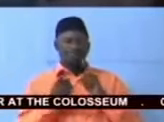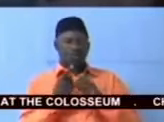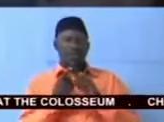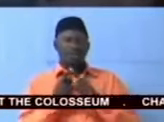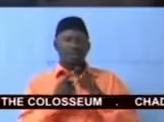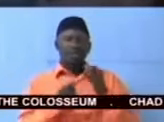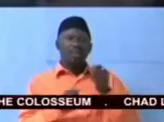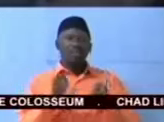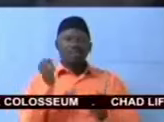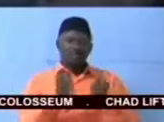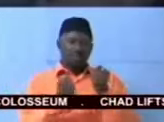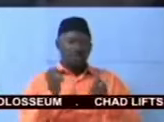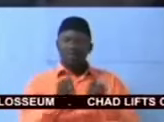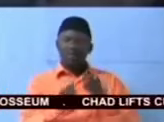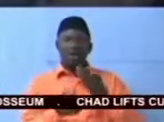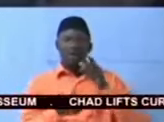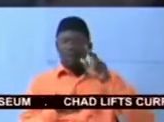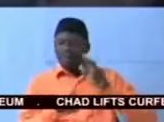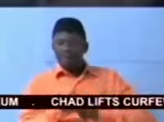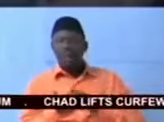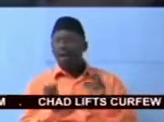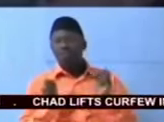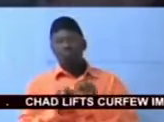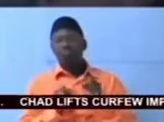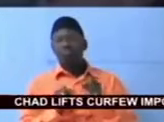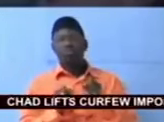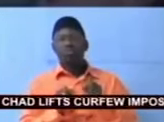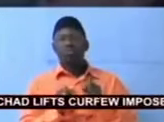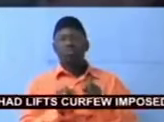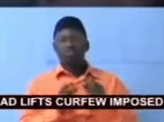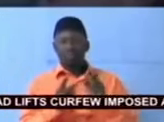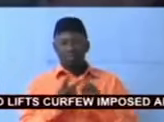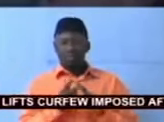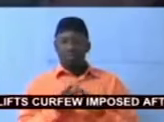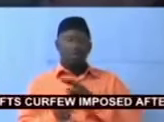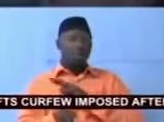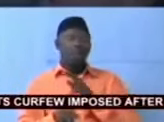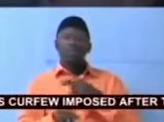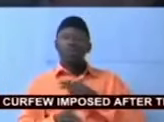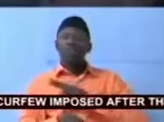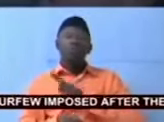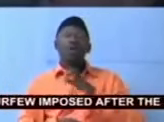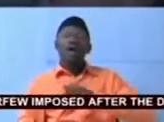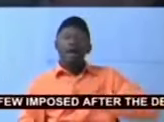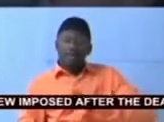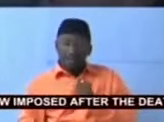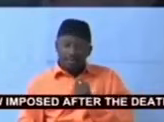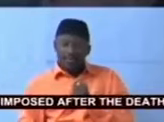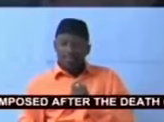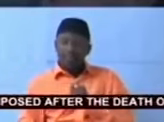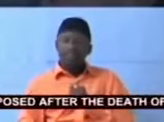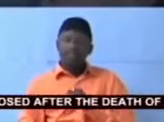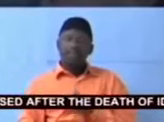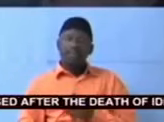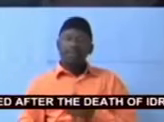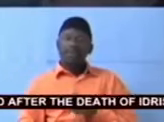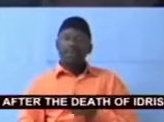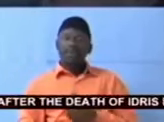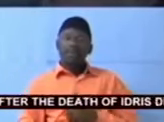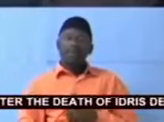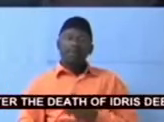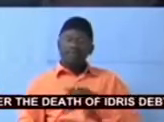lim nangou rek moy di dawal auto te amul license but he pleaded not guilty to the rash to that act. Way